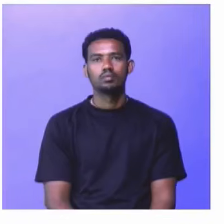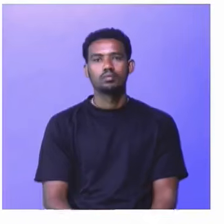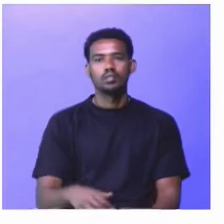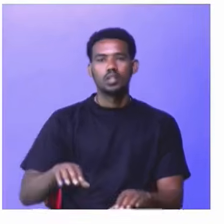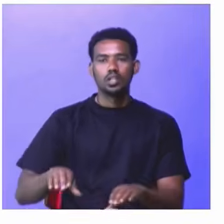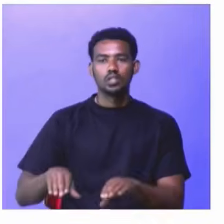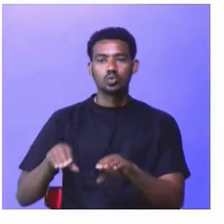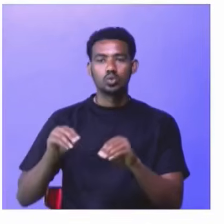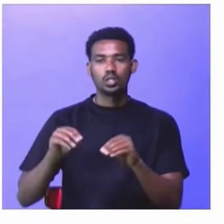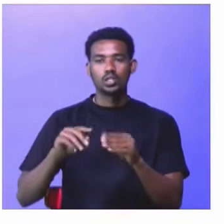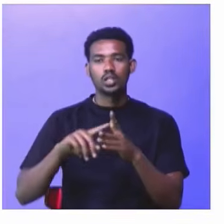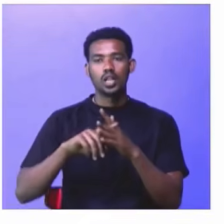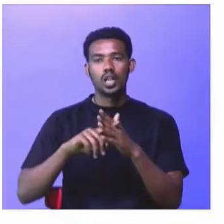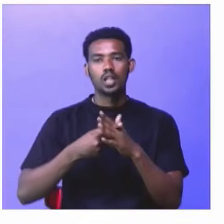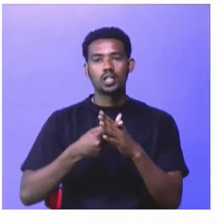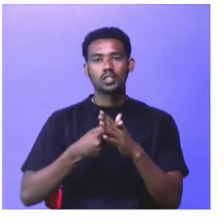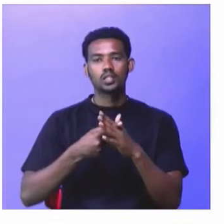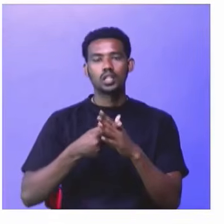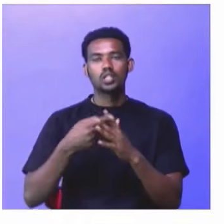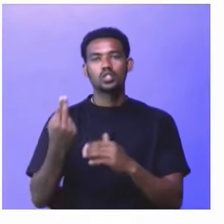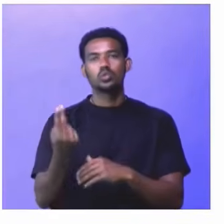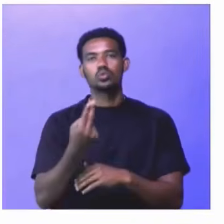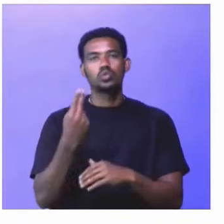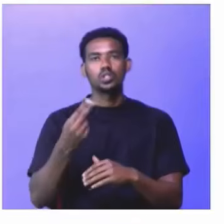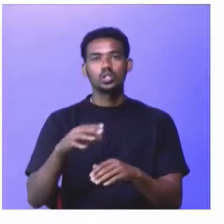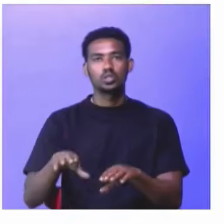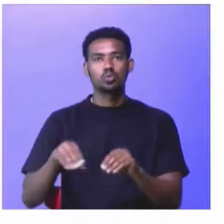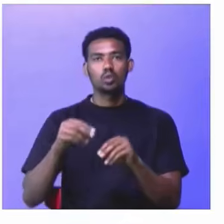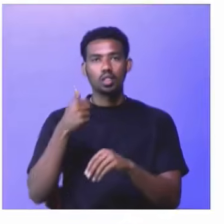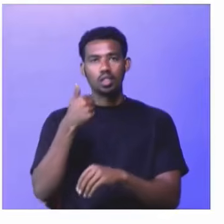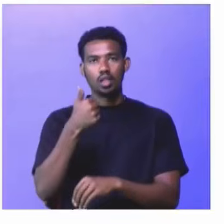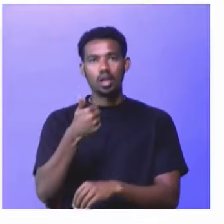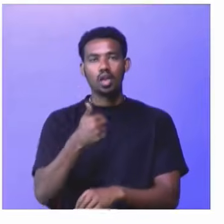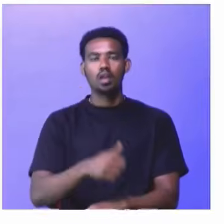students, let us start by using student A.